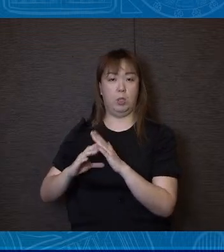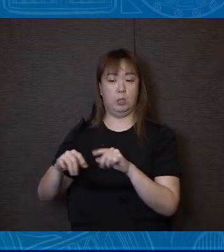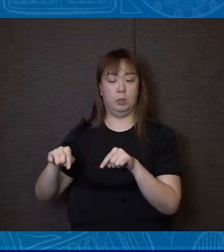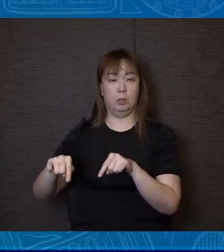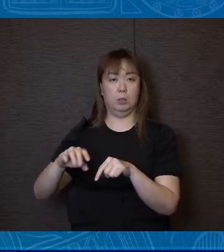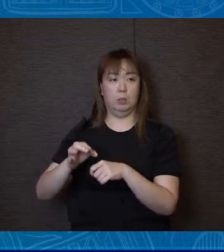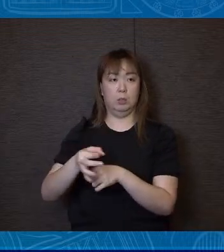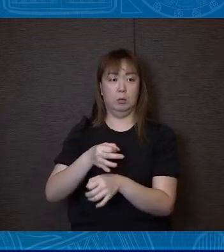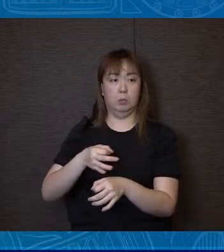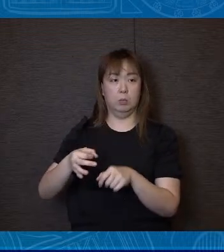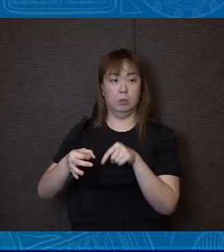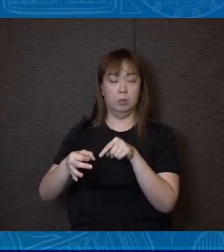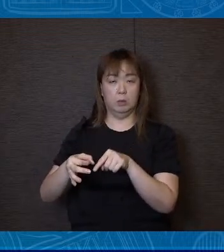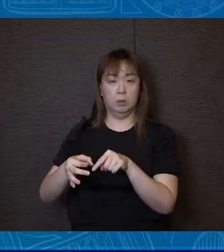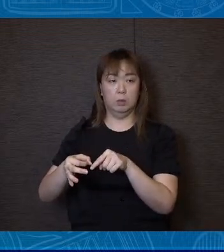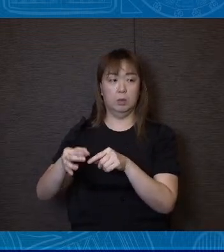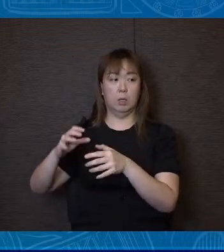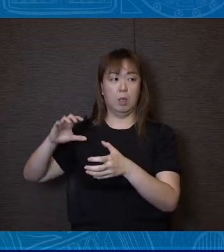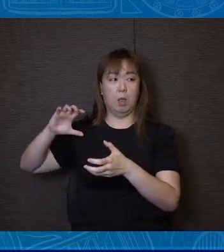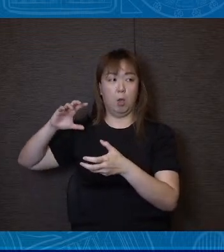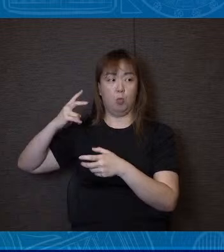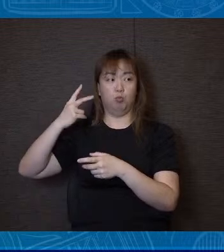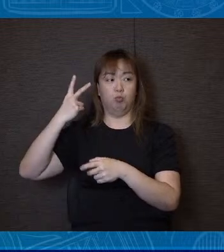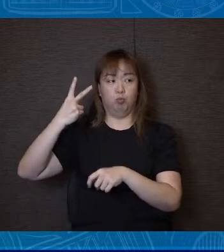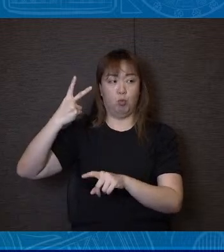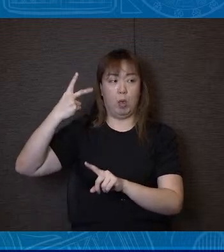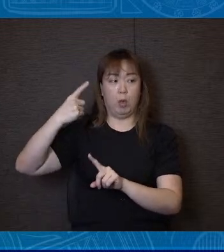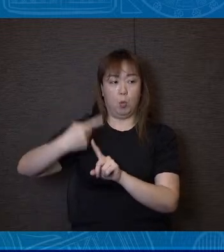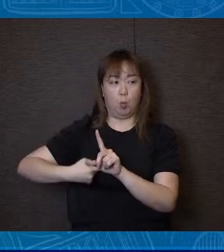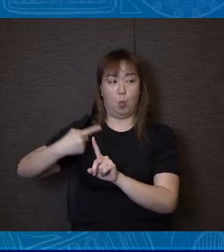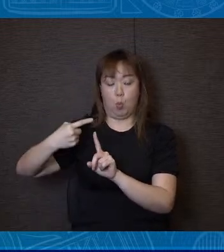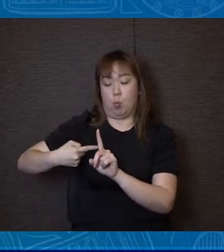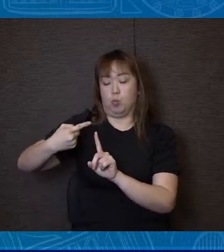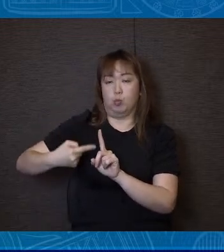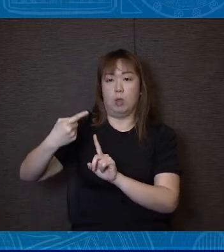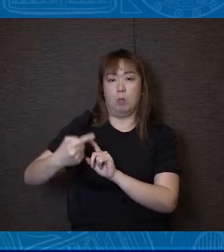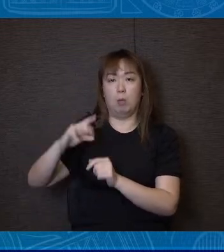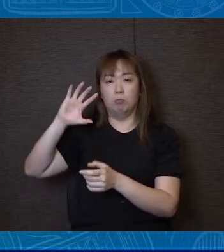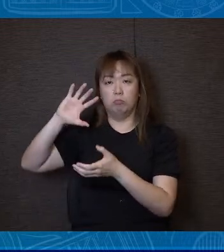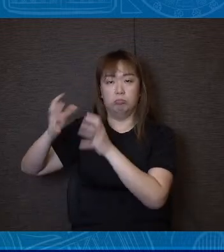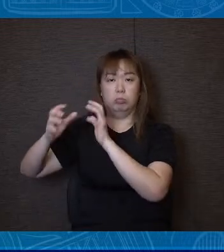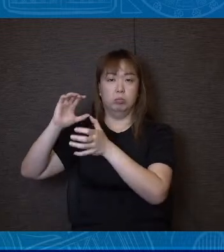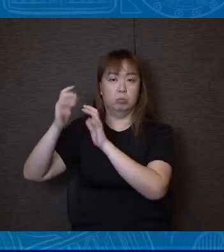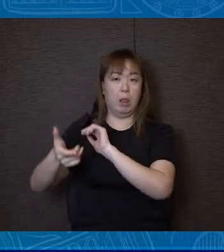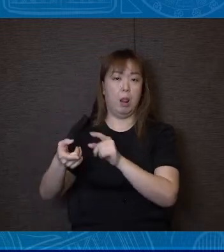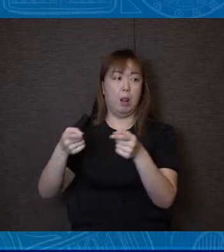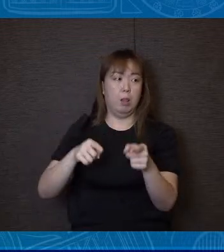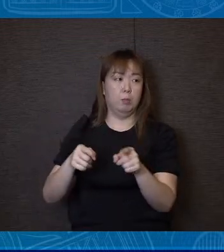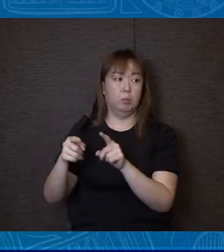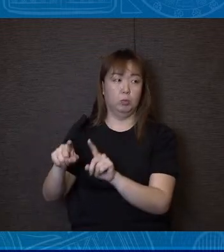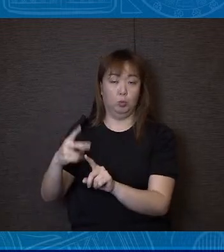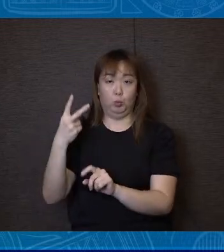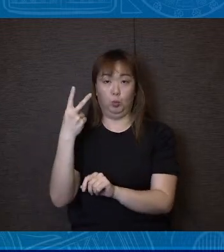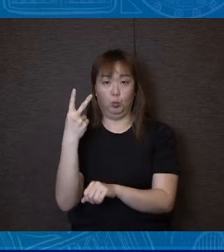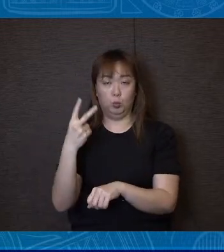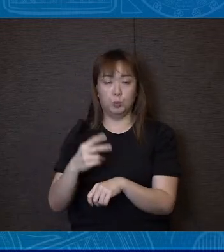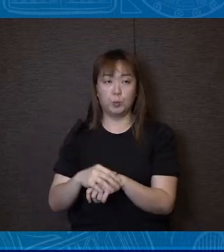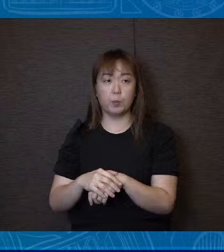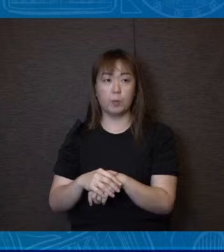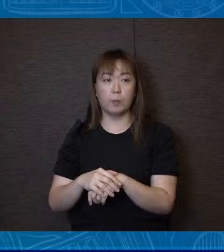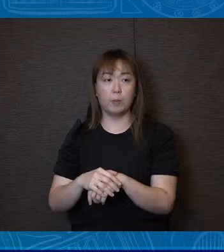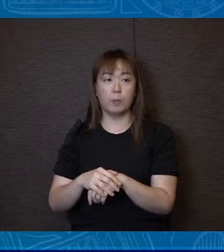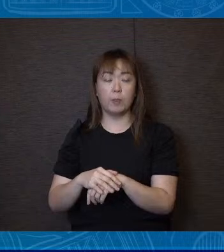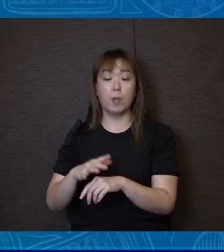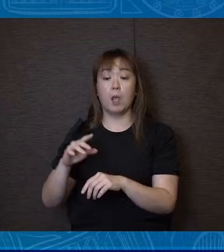3 consecutive typhoons in a month's time. So the very crucial time there is the time after the